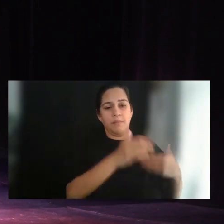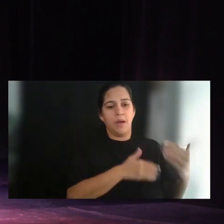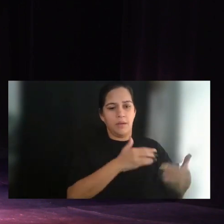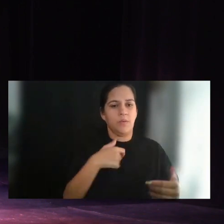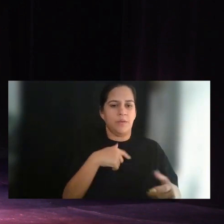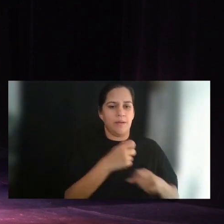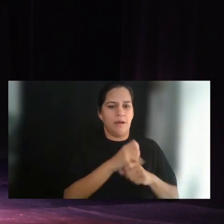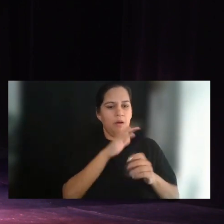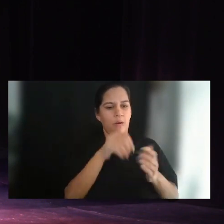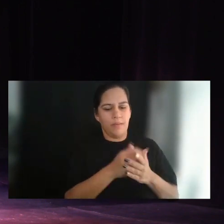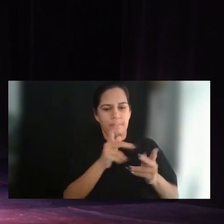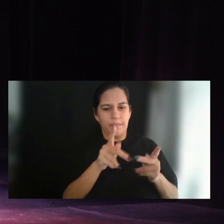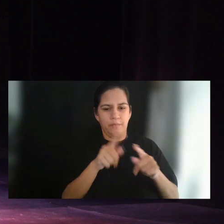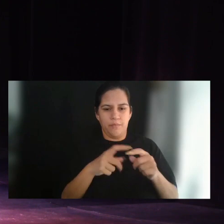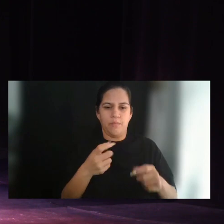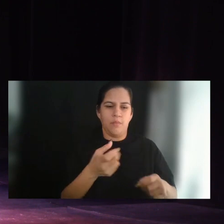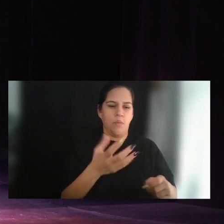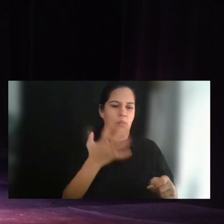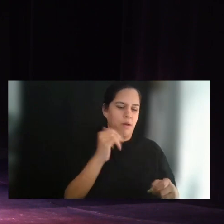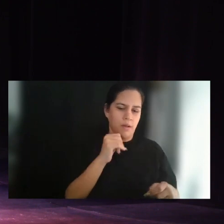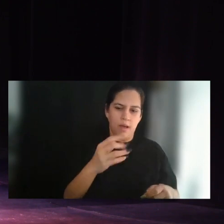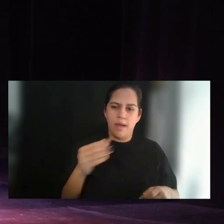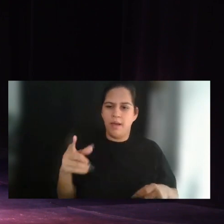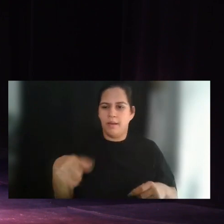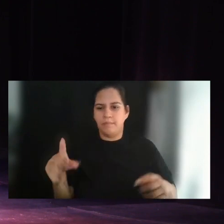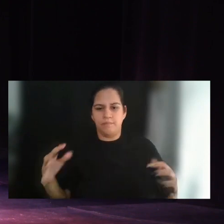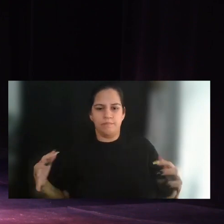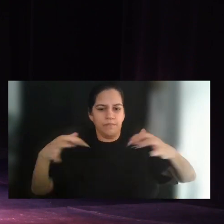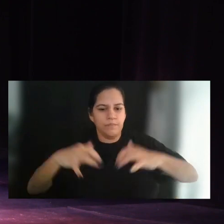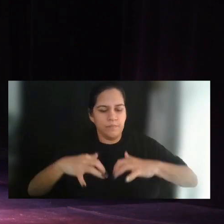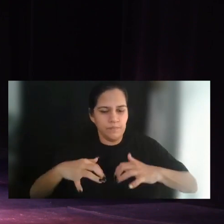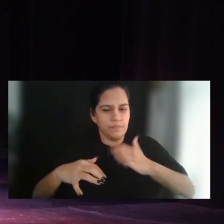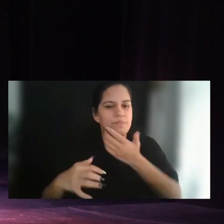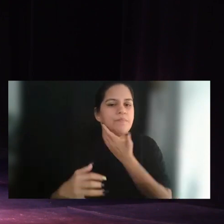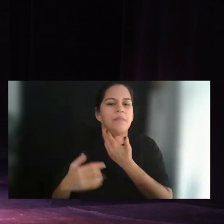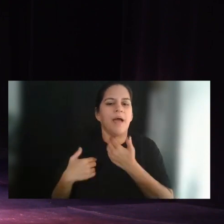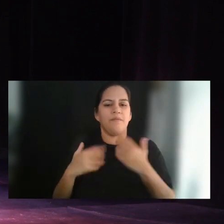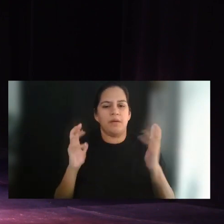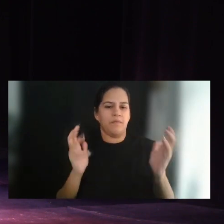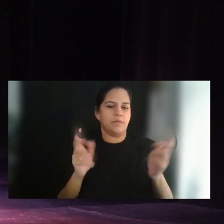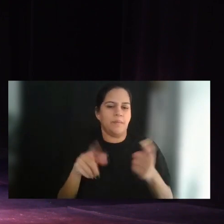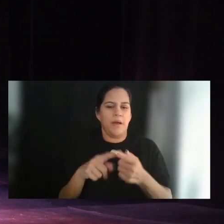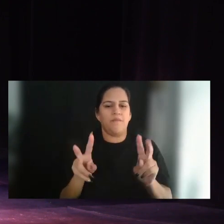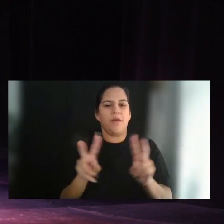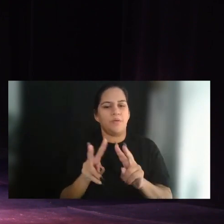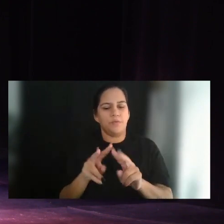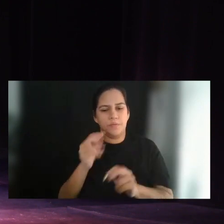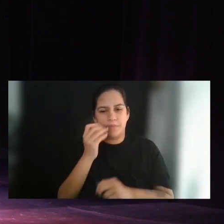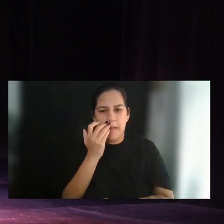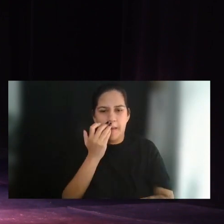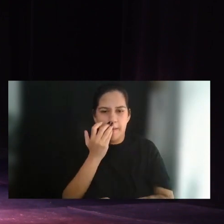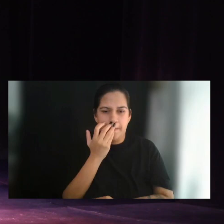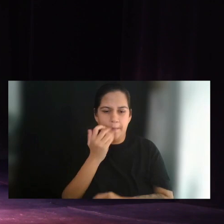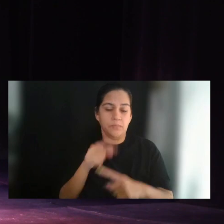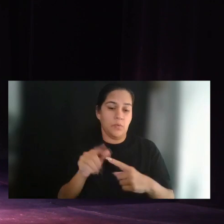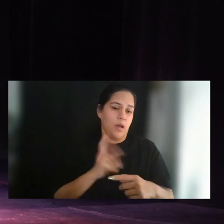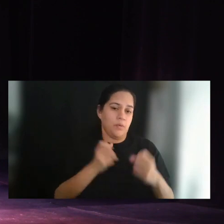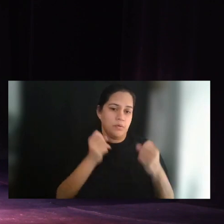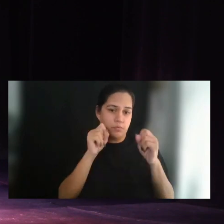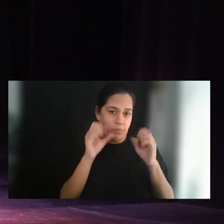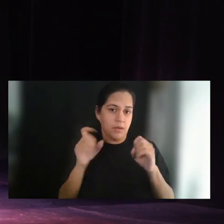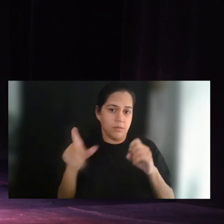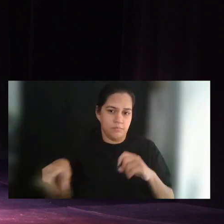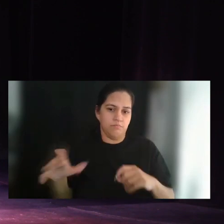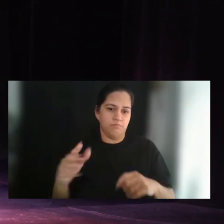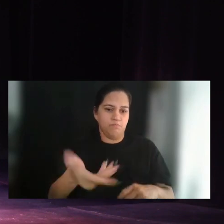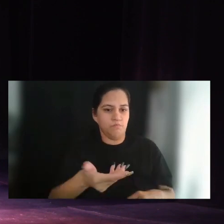Not and Barbican teams to sit together and have a conversation about values. To our surprise, Barbican welcomed the invitation with open arms,